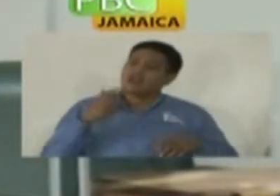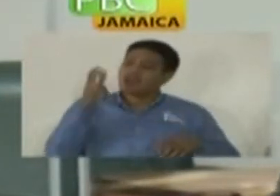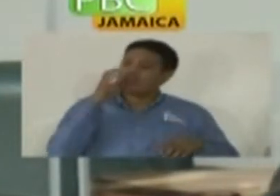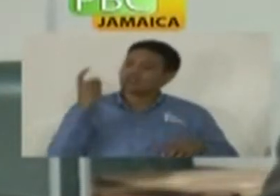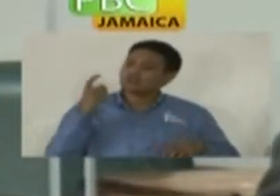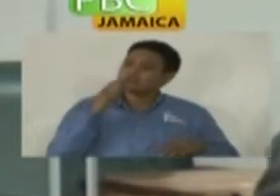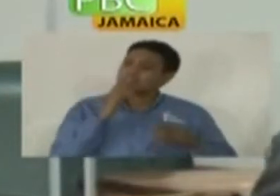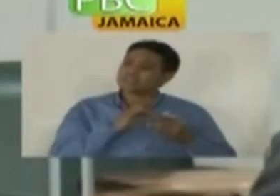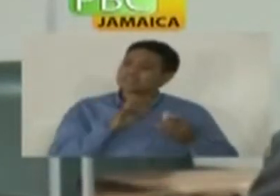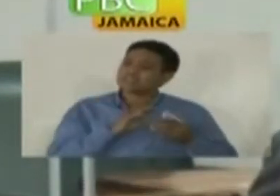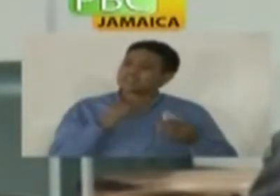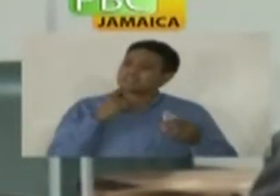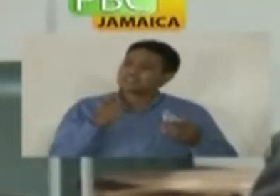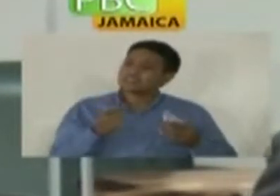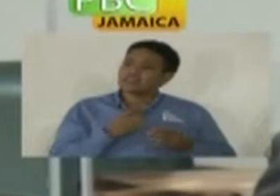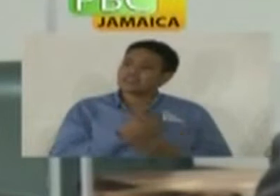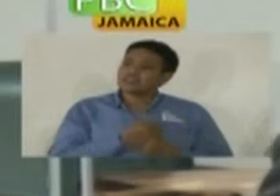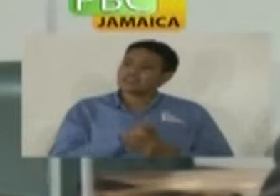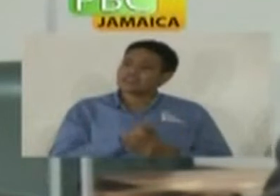sort of also says